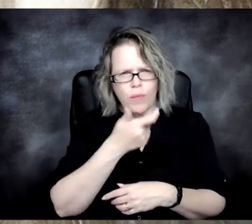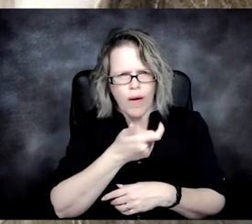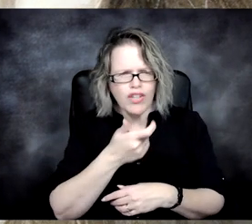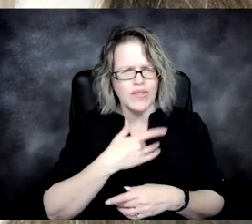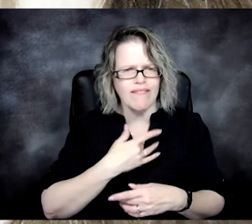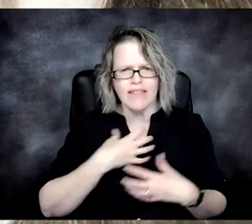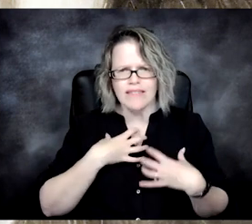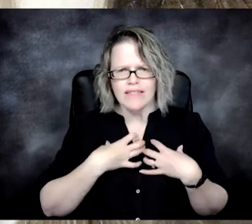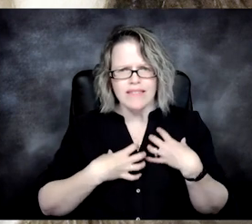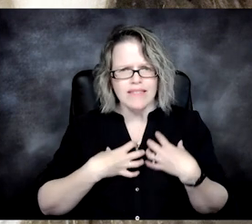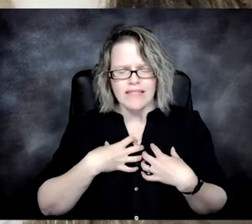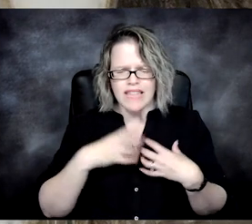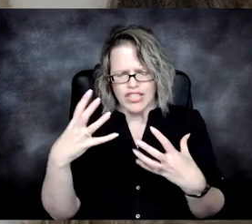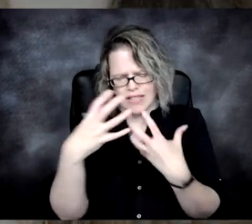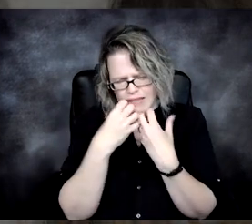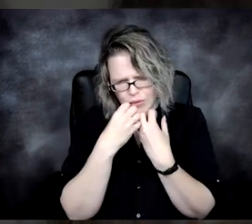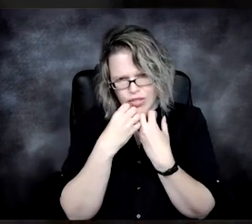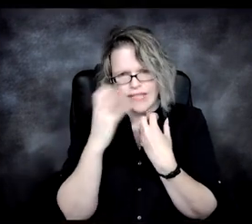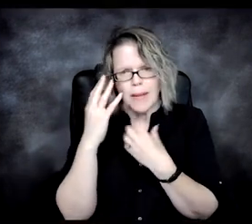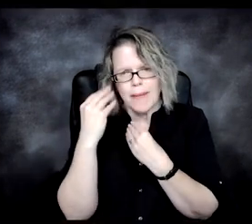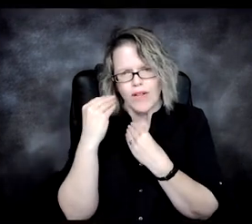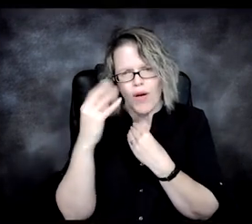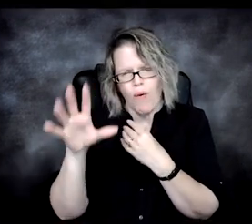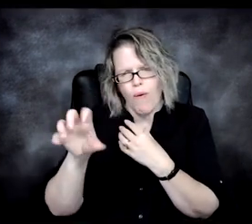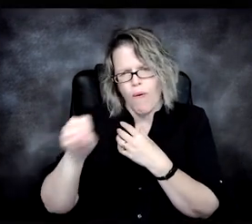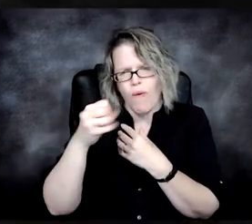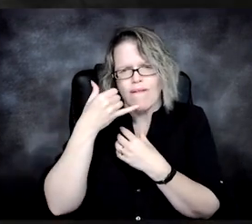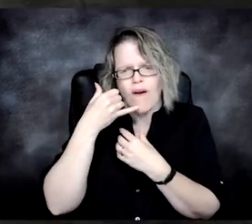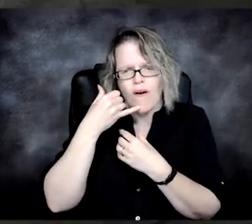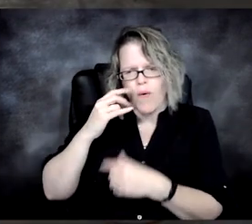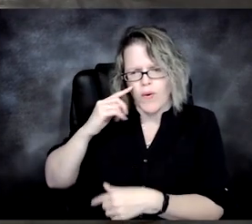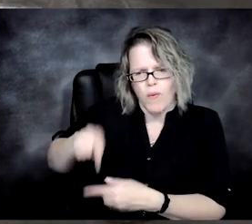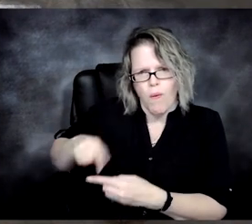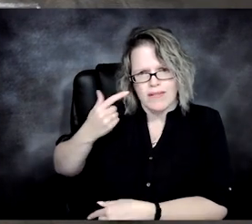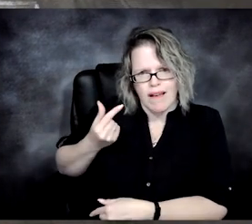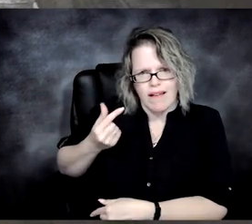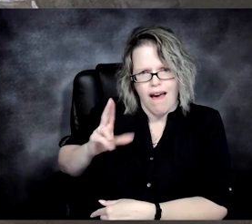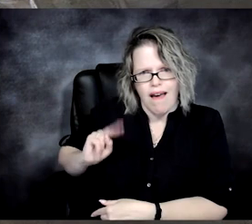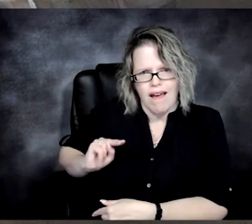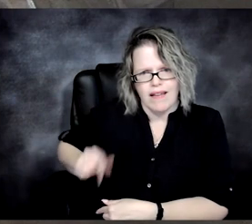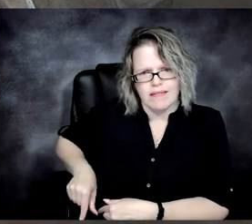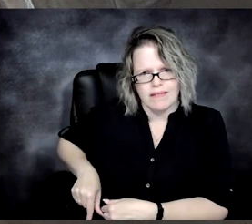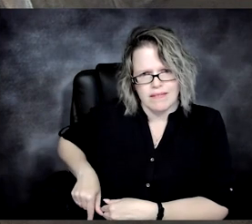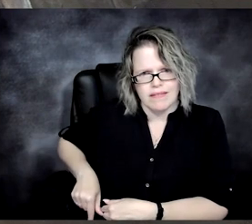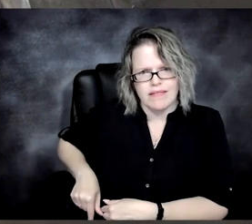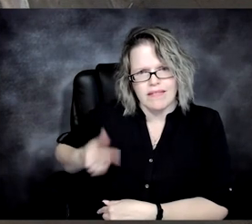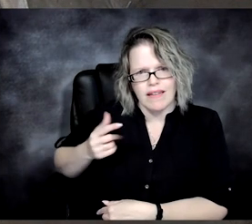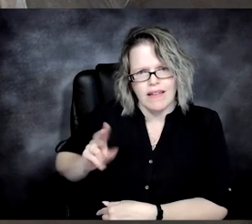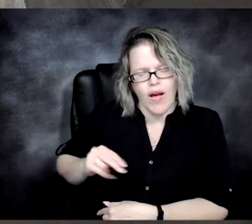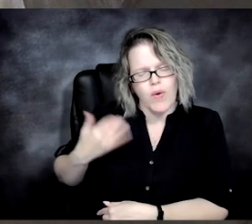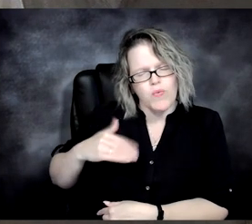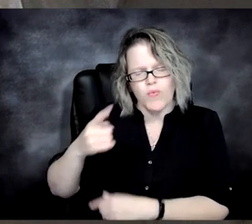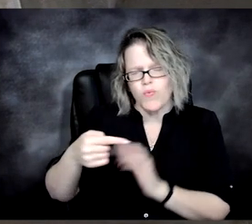she clutches the pillow and hangs onto the phone with a weapon lurking in the background. This piece so